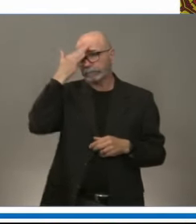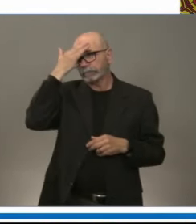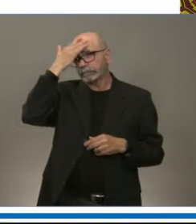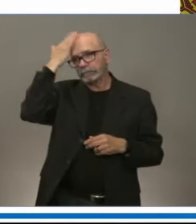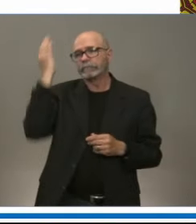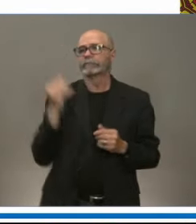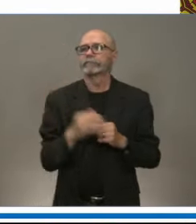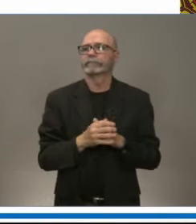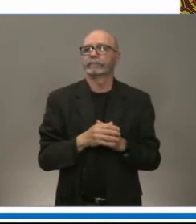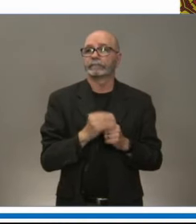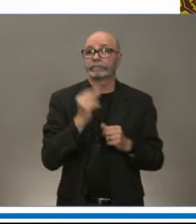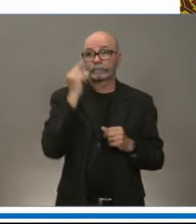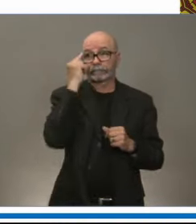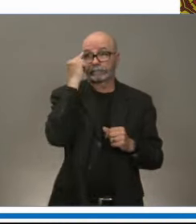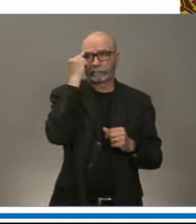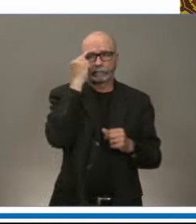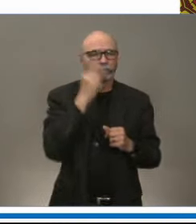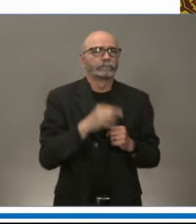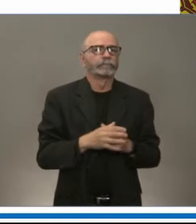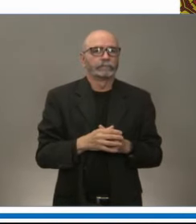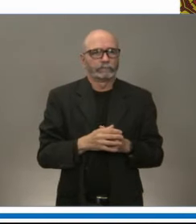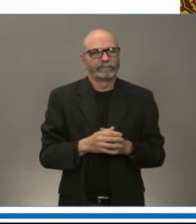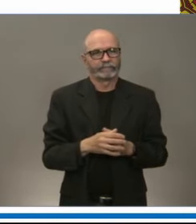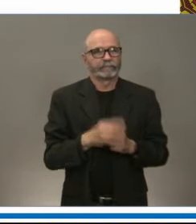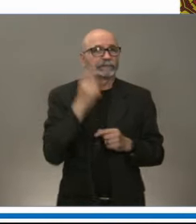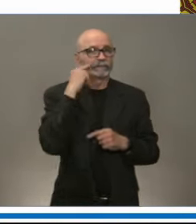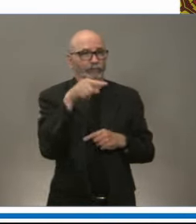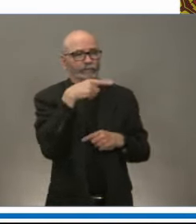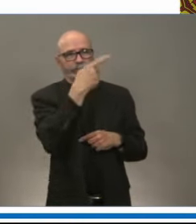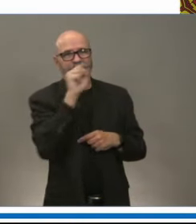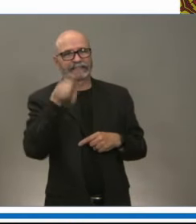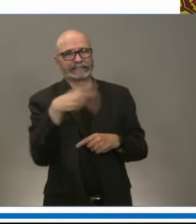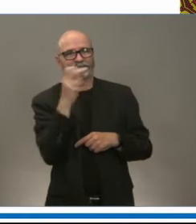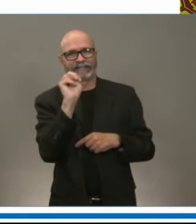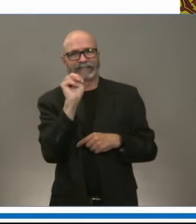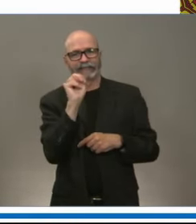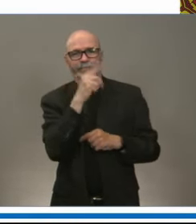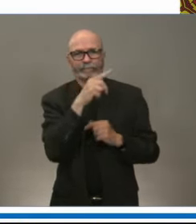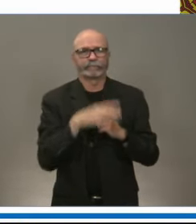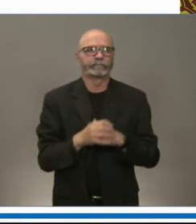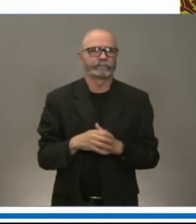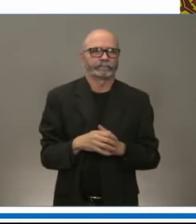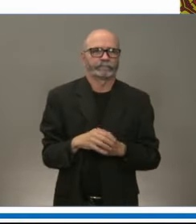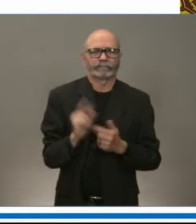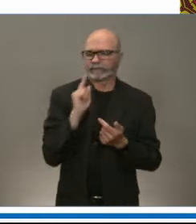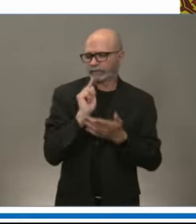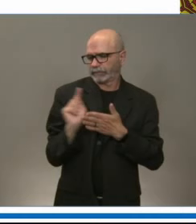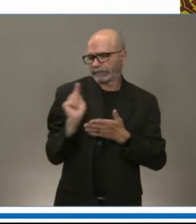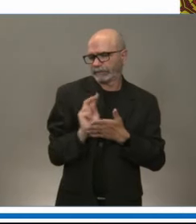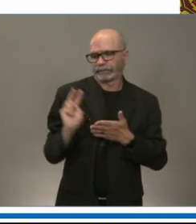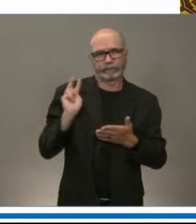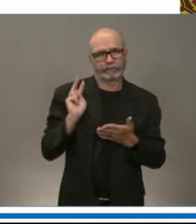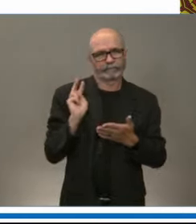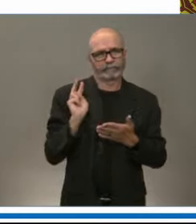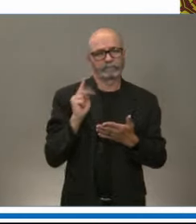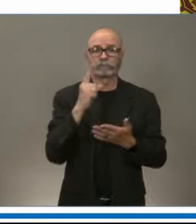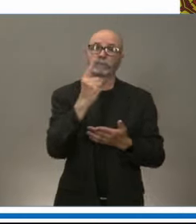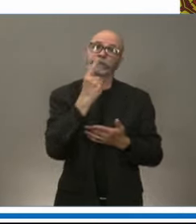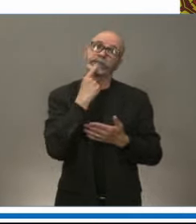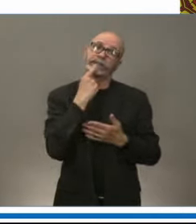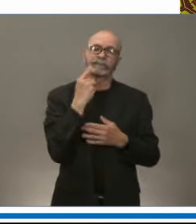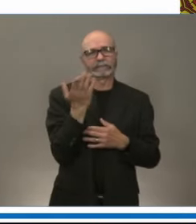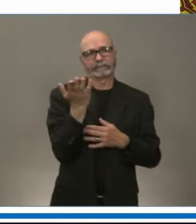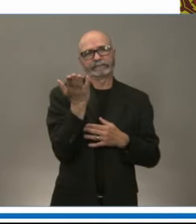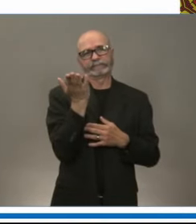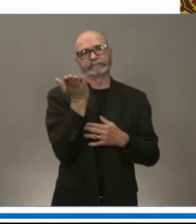Good afternoon. So this is for Premier. A few weeks ago, in one of your announcements, you granted $15 million to